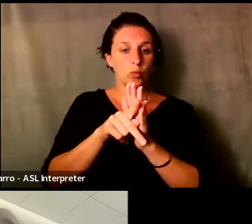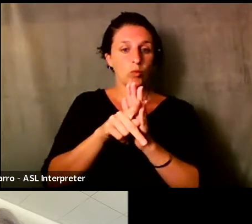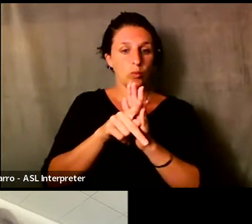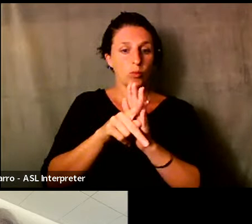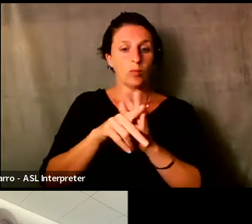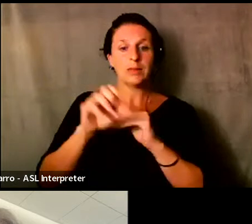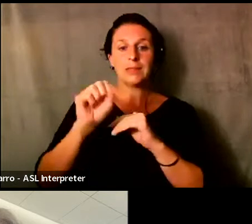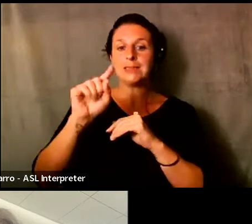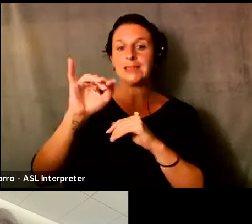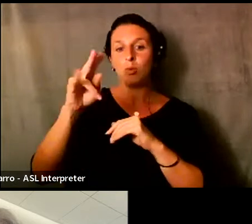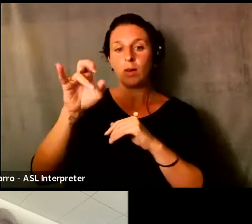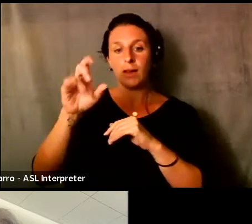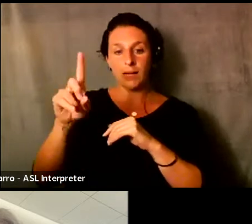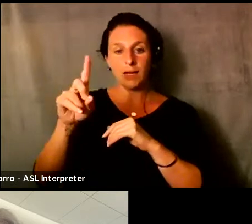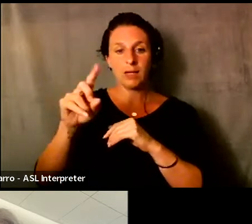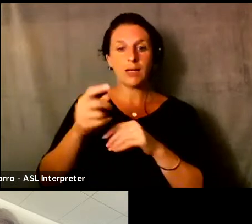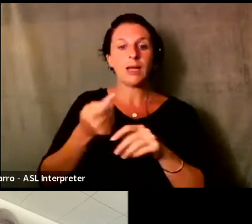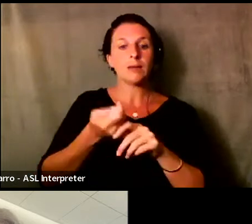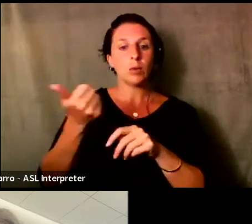expulsion case